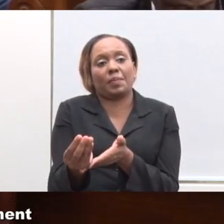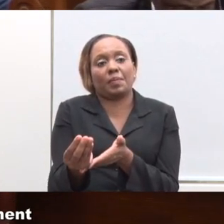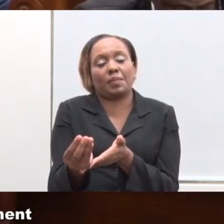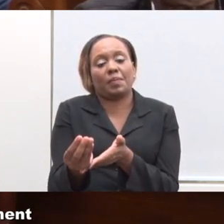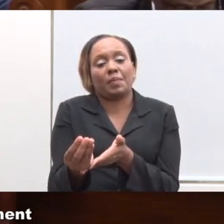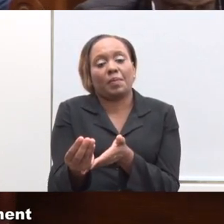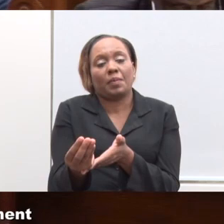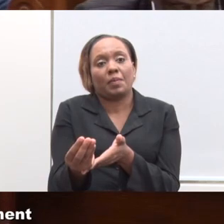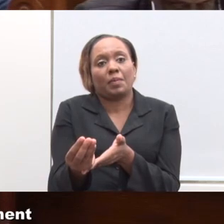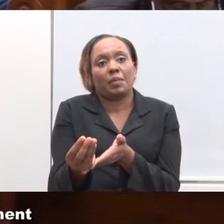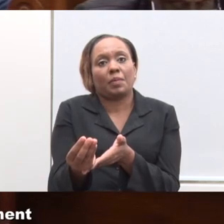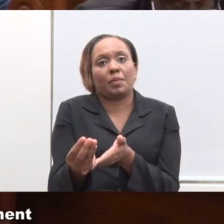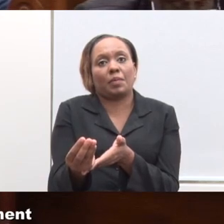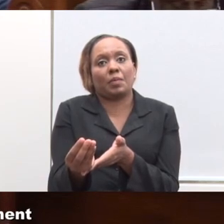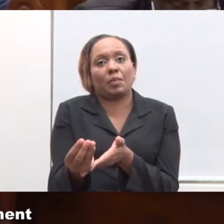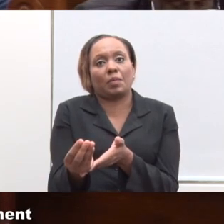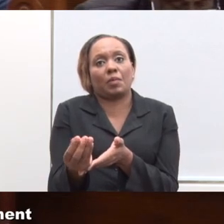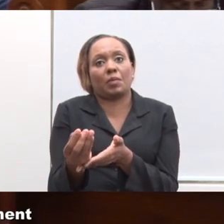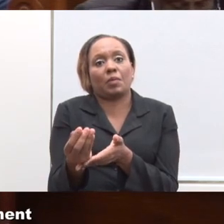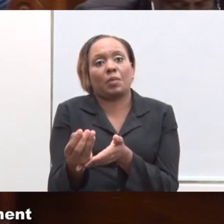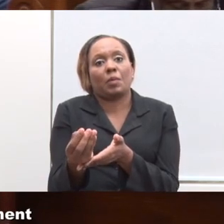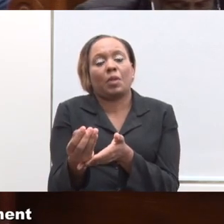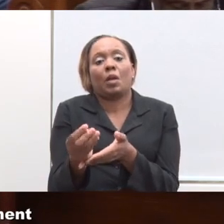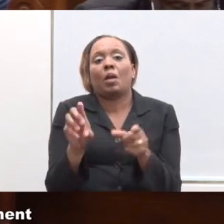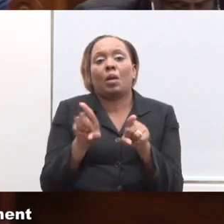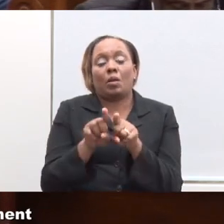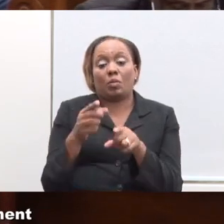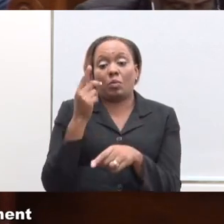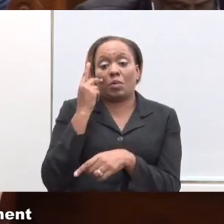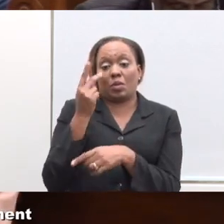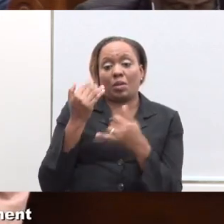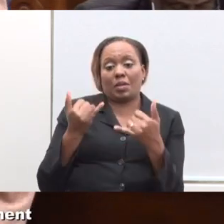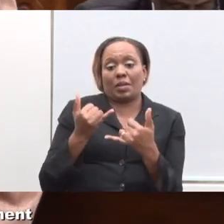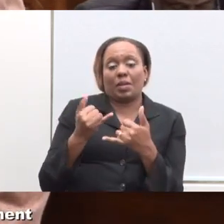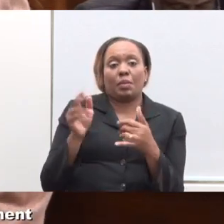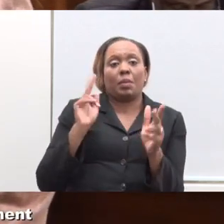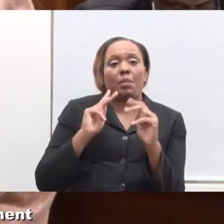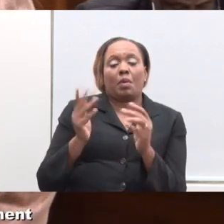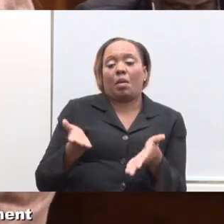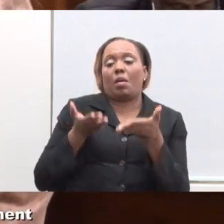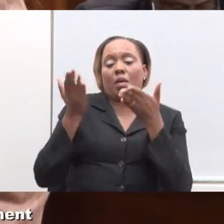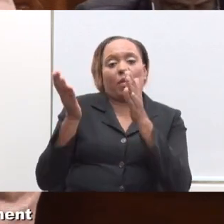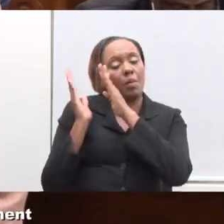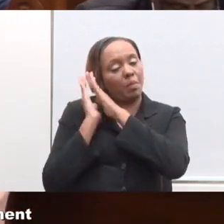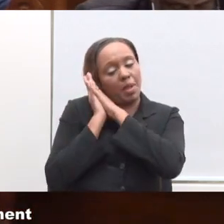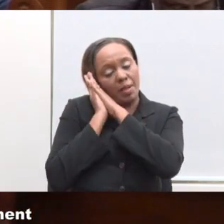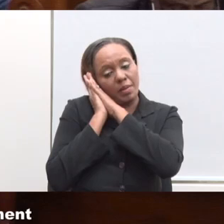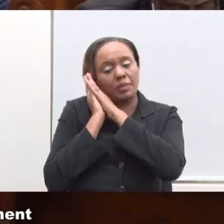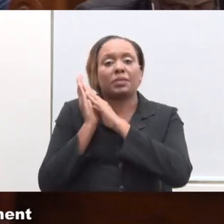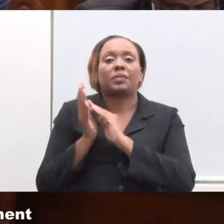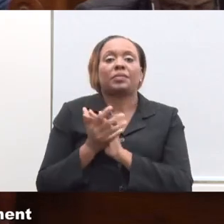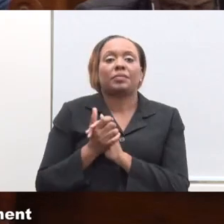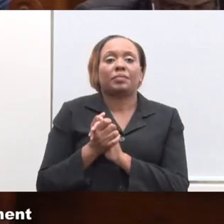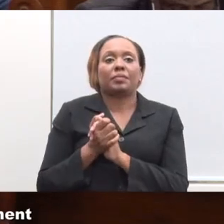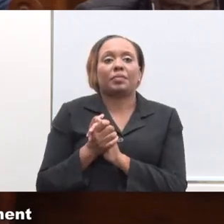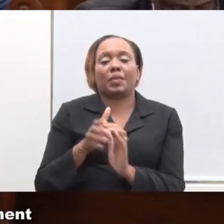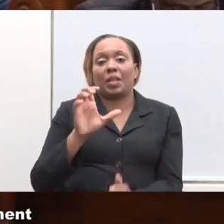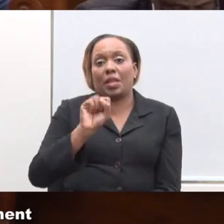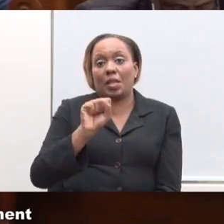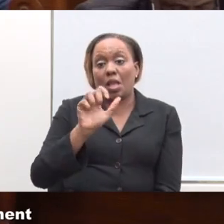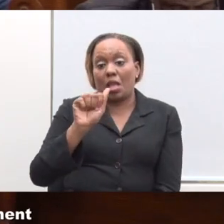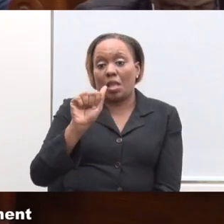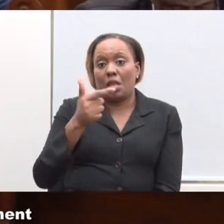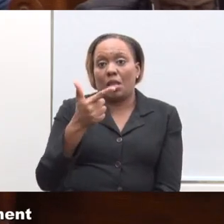Barbados today a donation of beds for the quarantine facility. Sagicor has generously